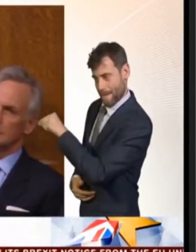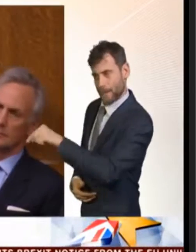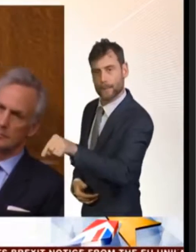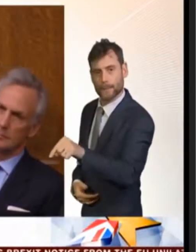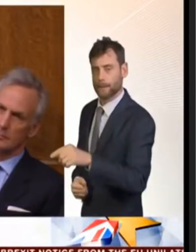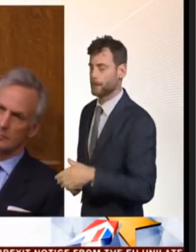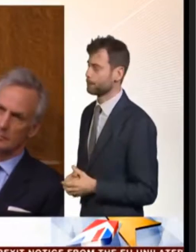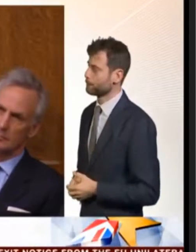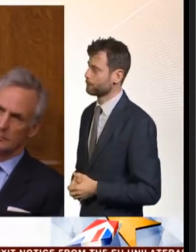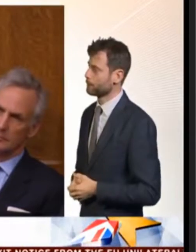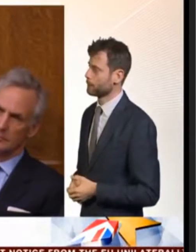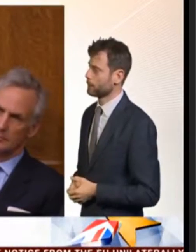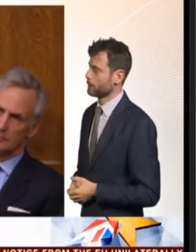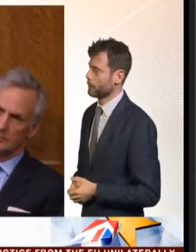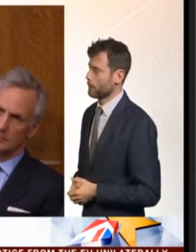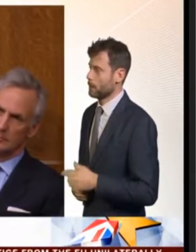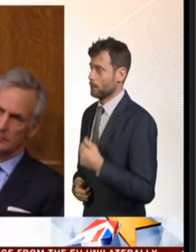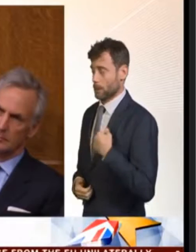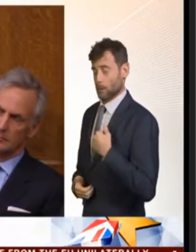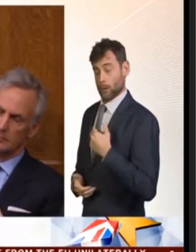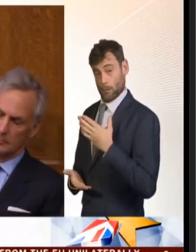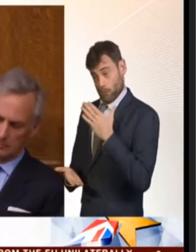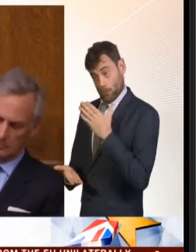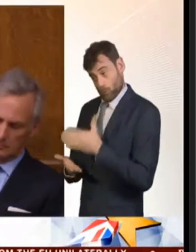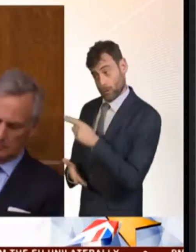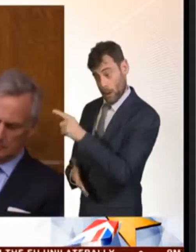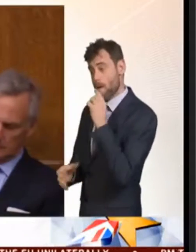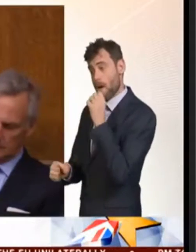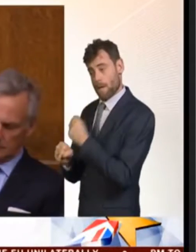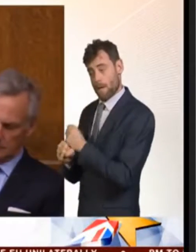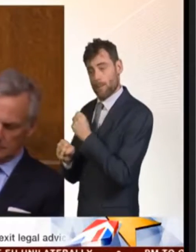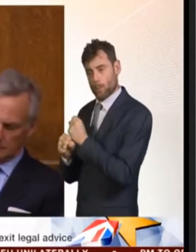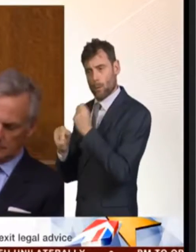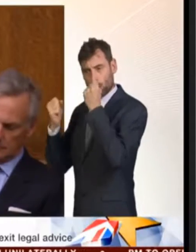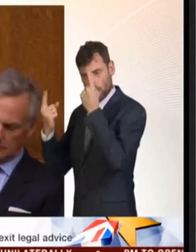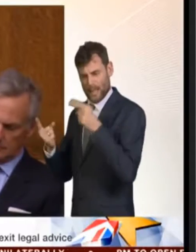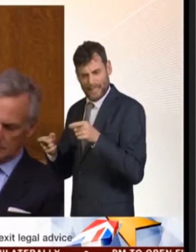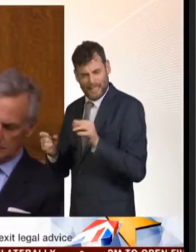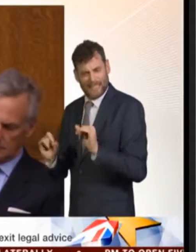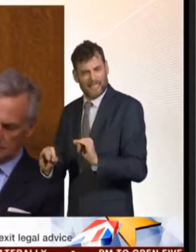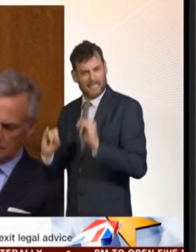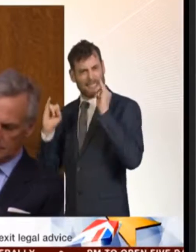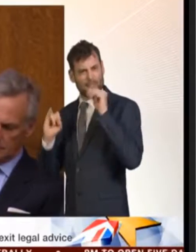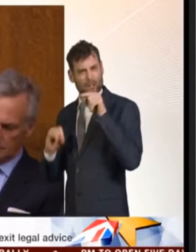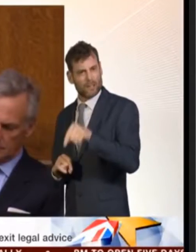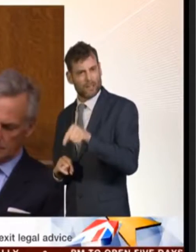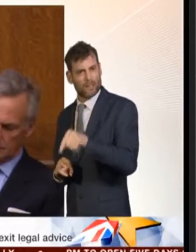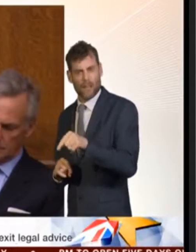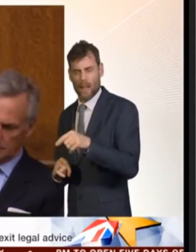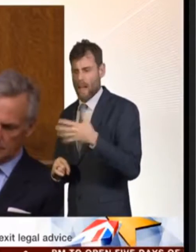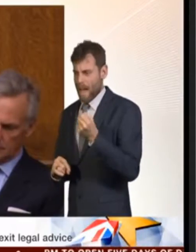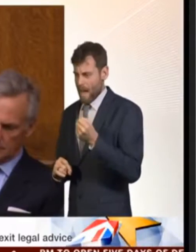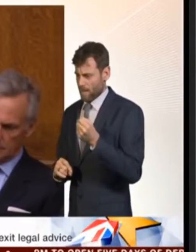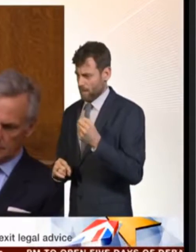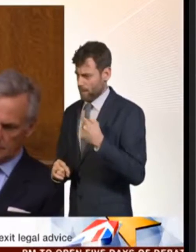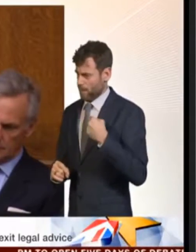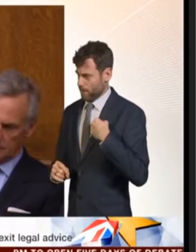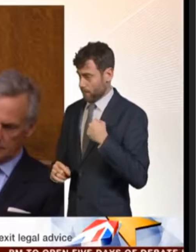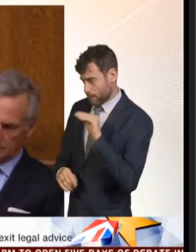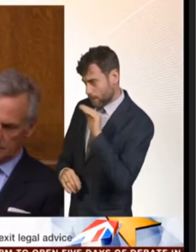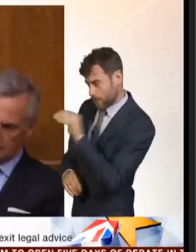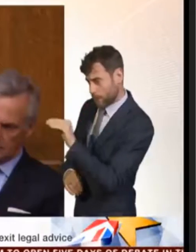trust that the government will take note of the seriousness of the suggestions and the arguments that I'm putting